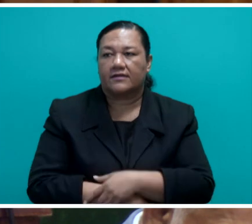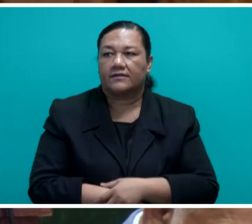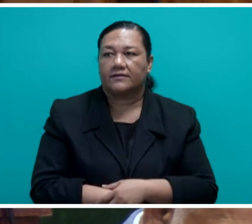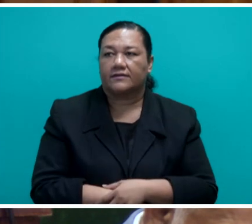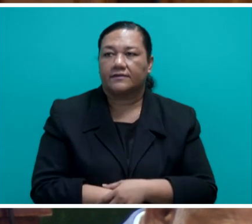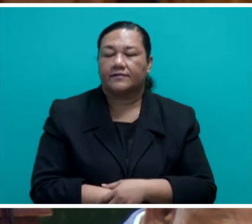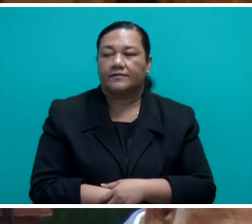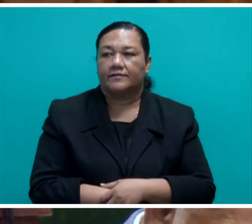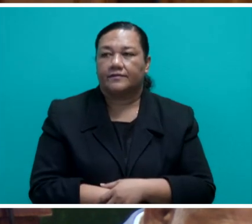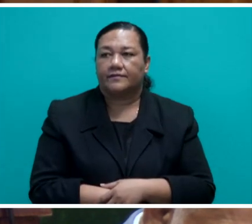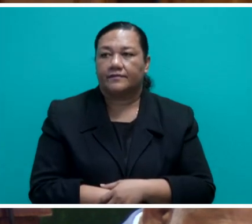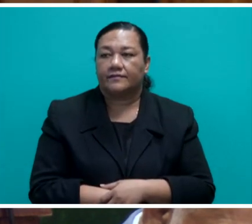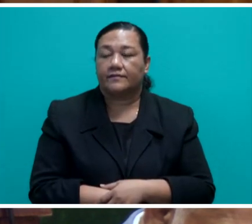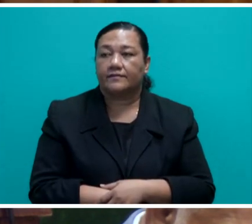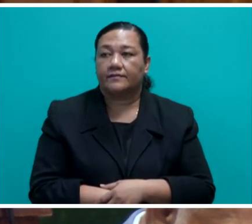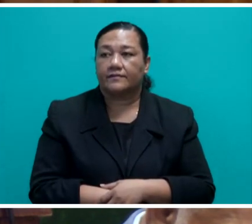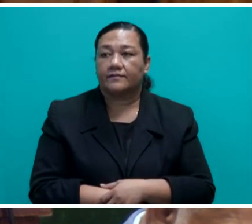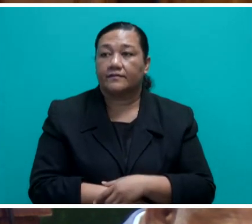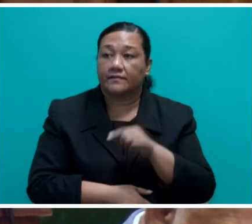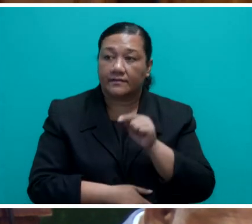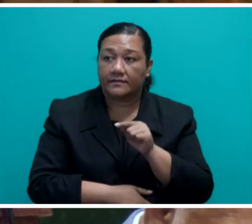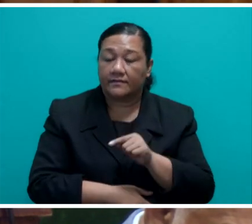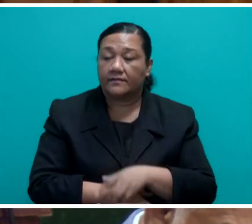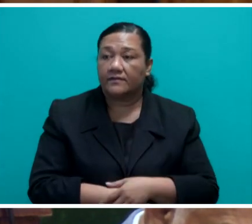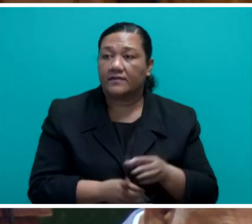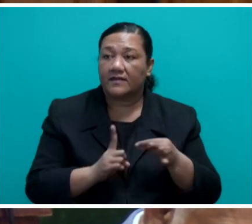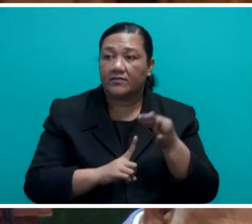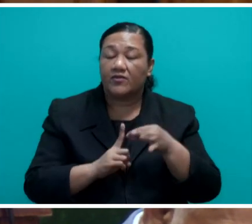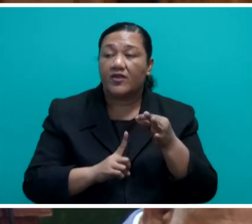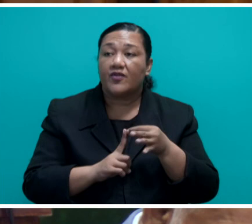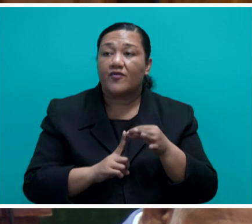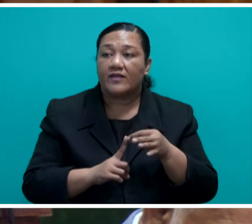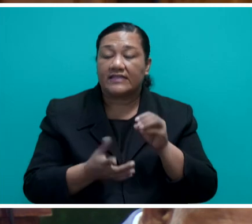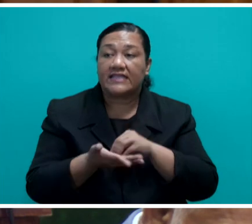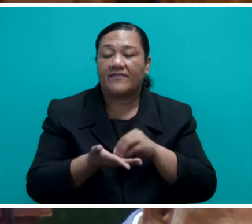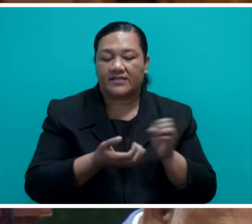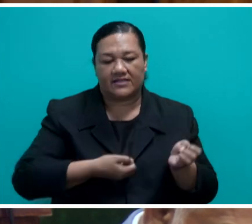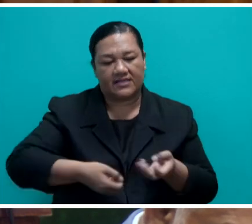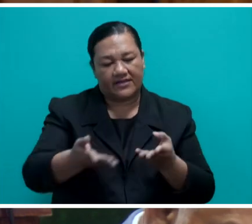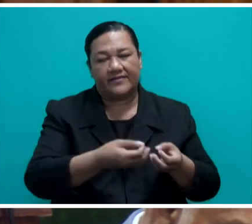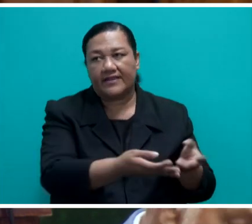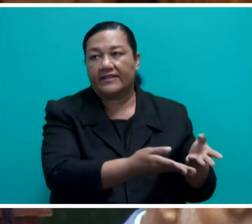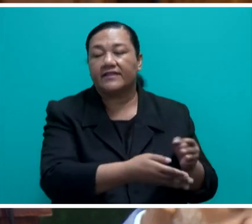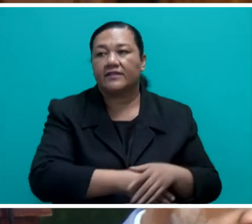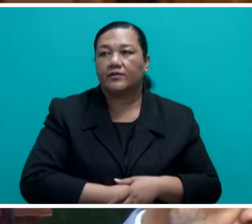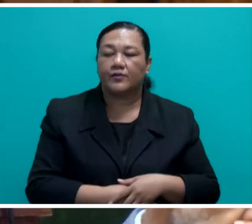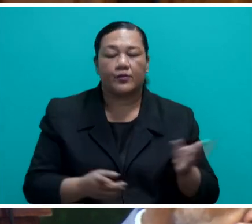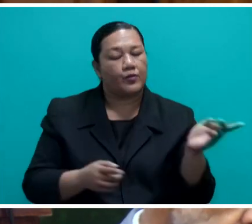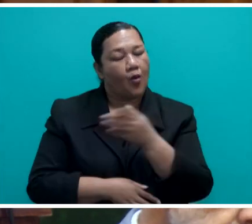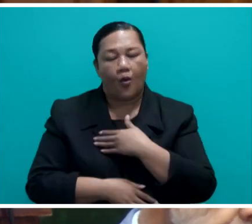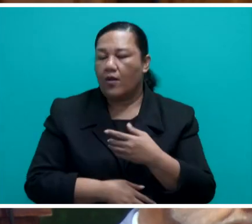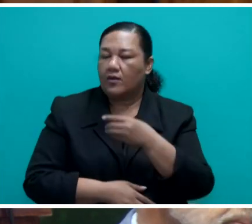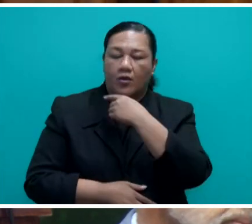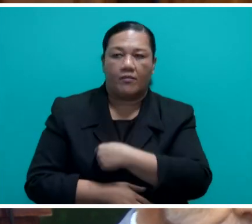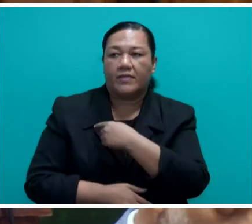Mr. Speaker, sir, in our pursuit to improve service delivery, we are committed